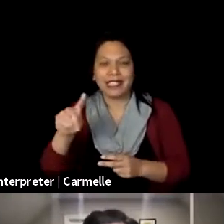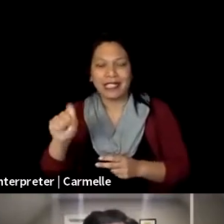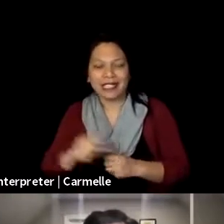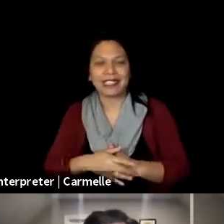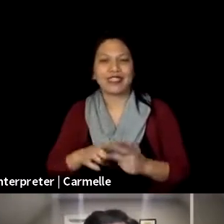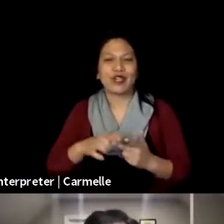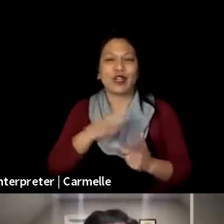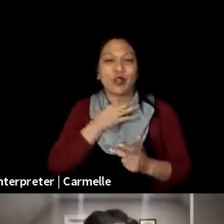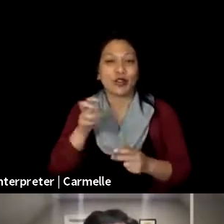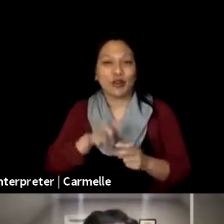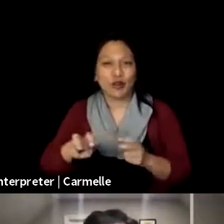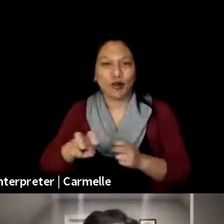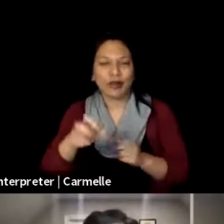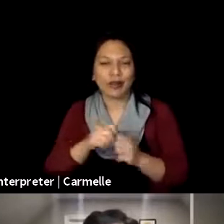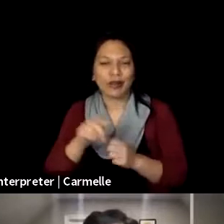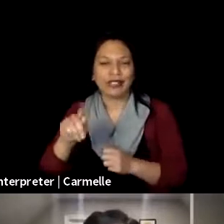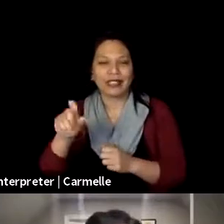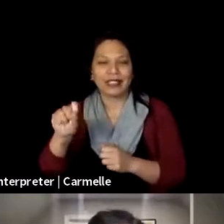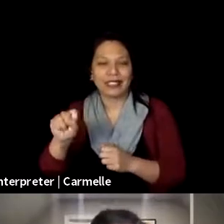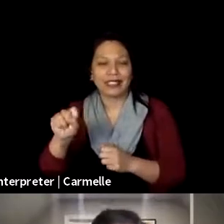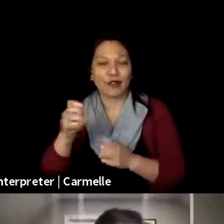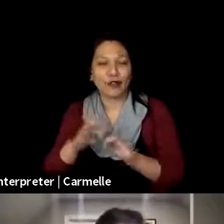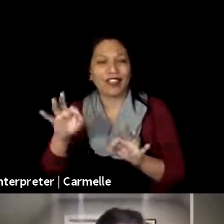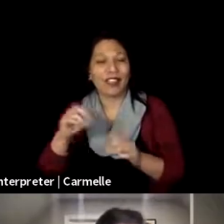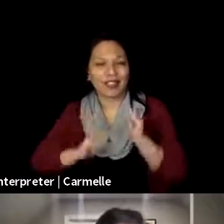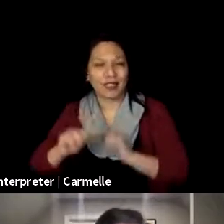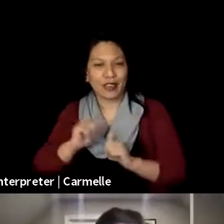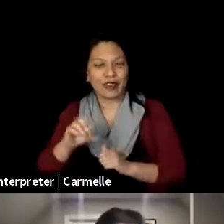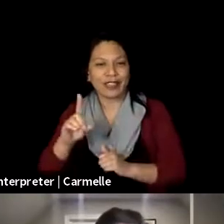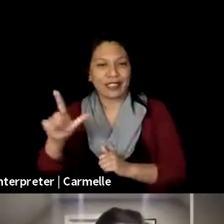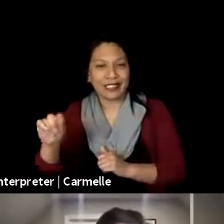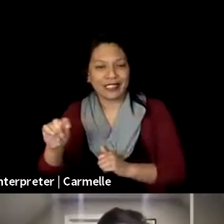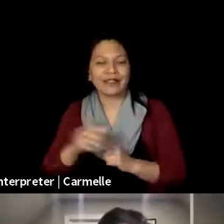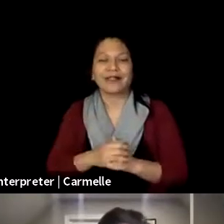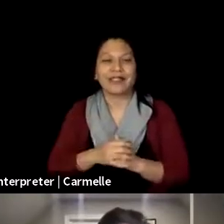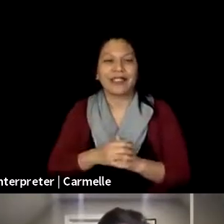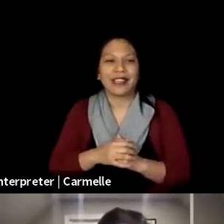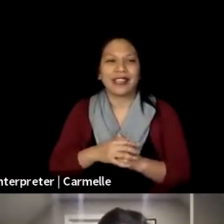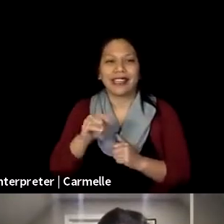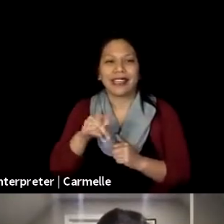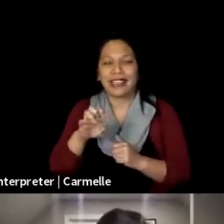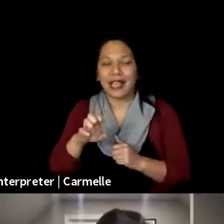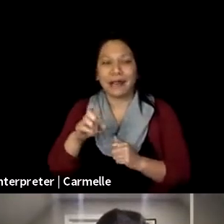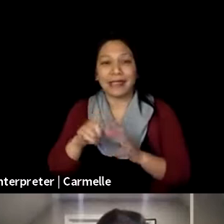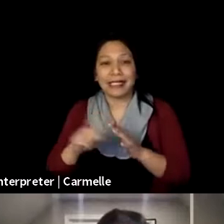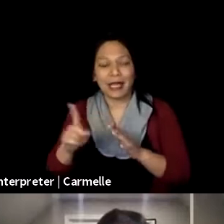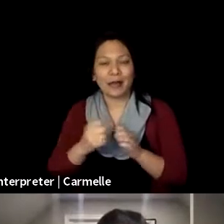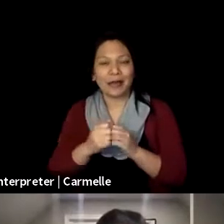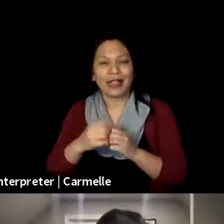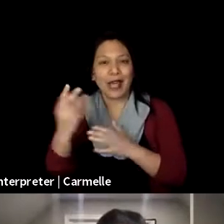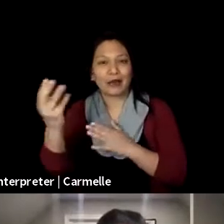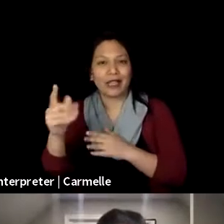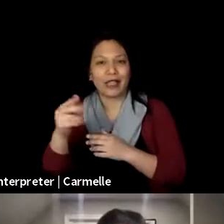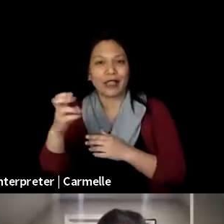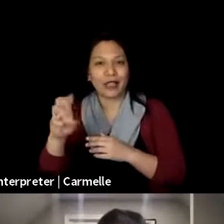Curious Voyage with Talk is Free Theater and DLT, Cape Escape with Outside the March, Fear of